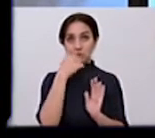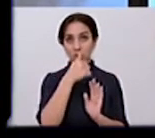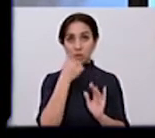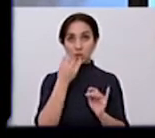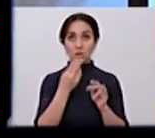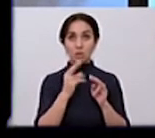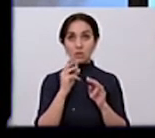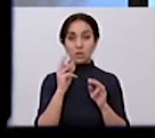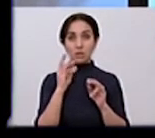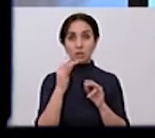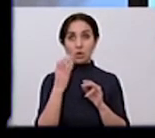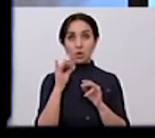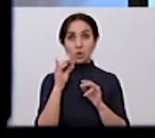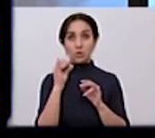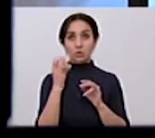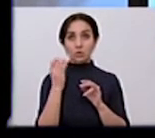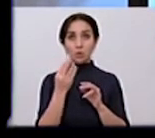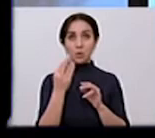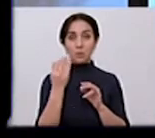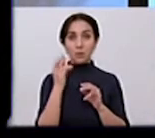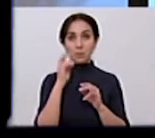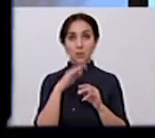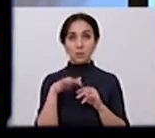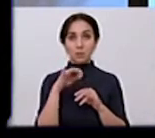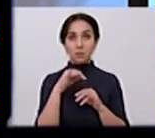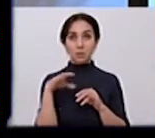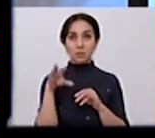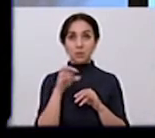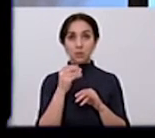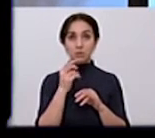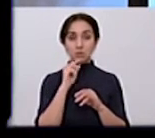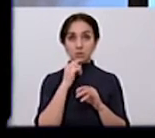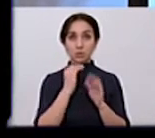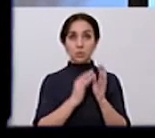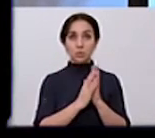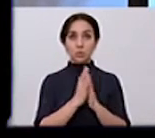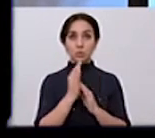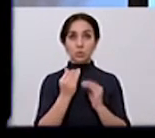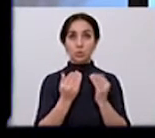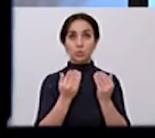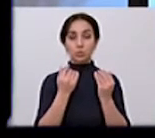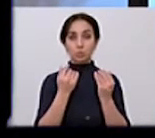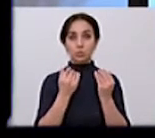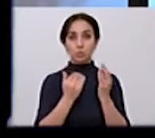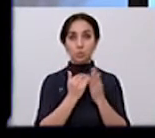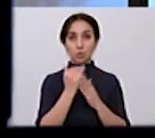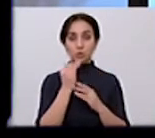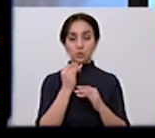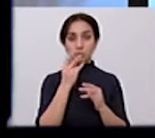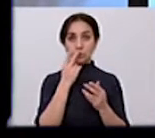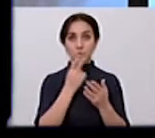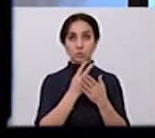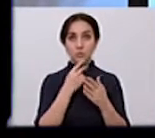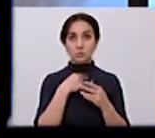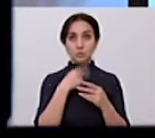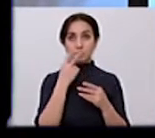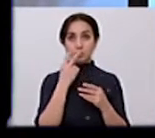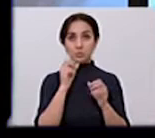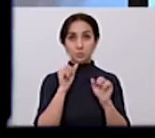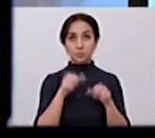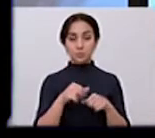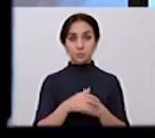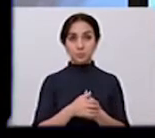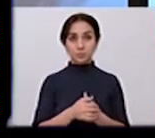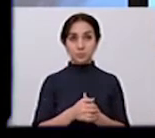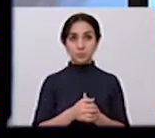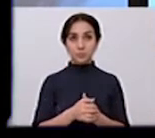1980-1990 yillarda Sharqiy Osiyo mamlakatlari barchasida iqtisodiy o'sishning yuqori sur'atlarda kuzatilganligini biz kuzatishimiz